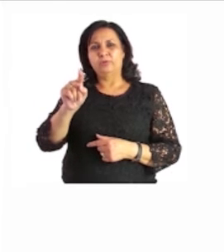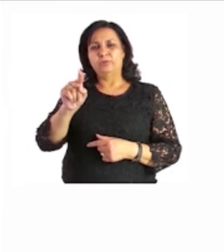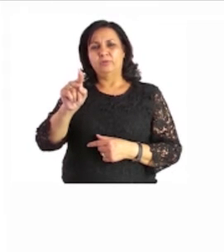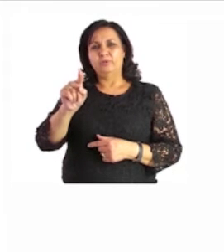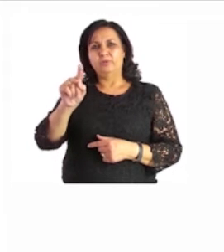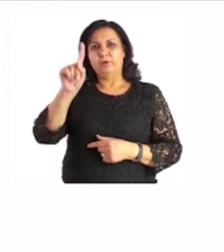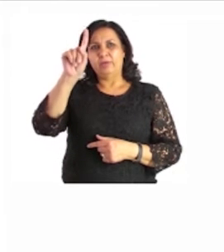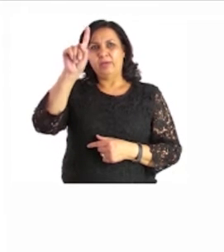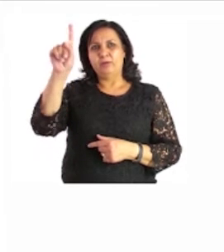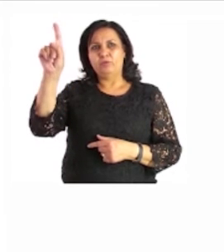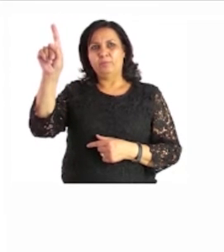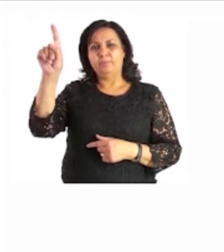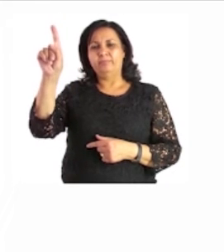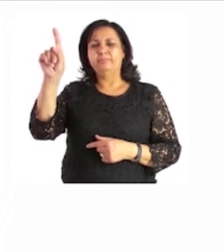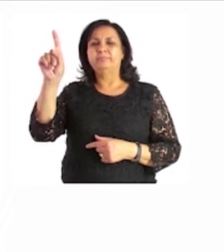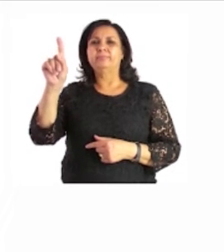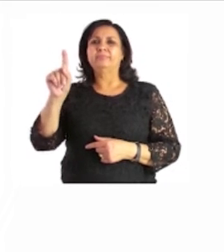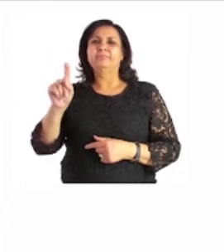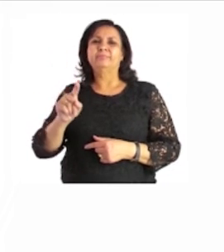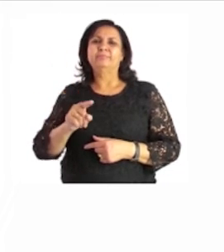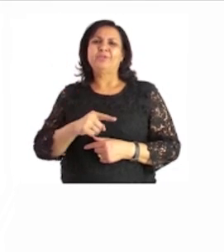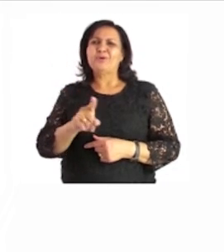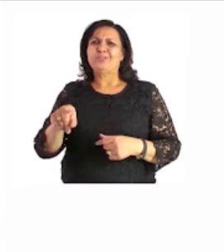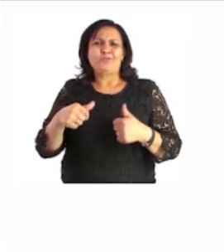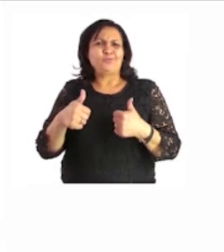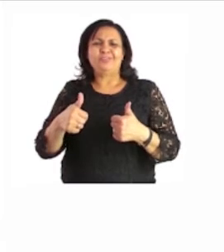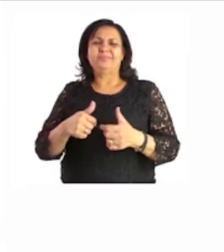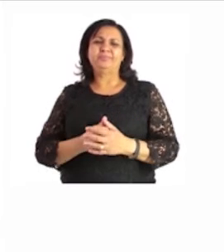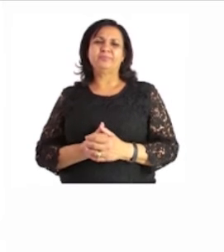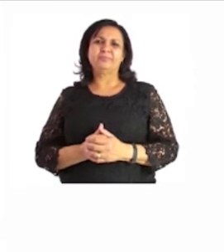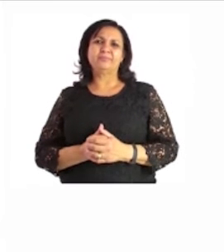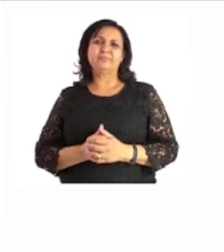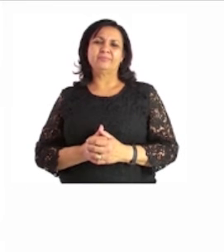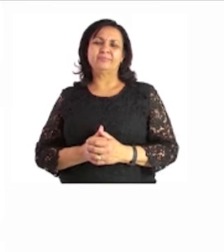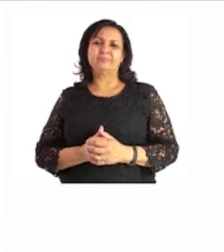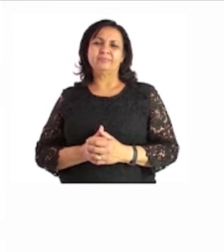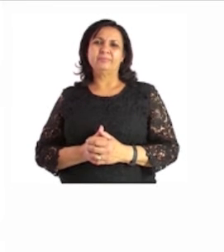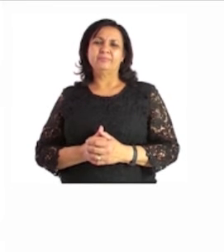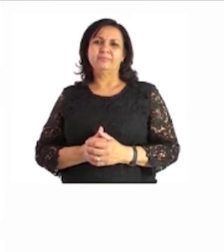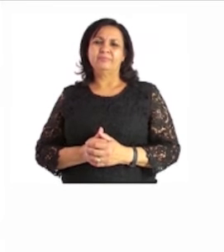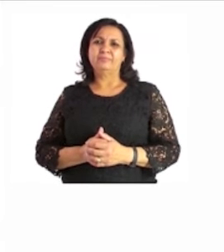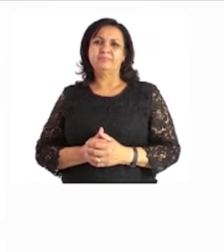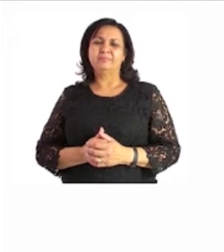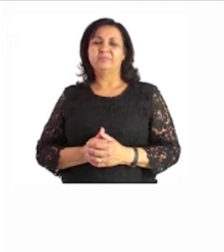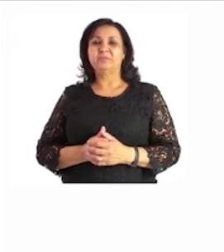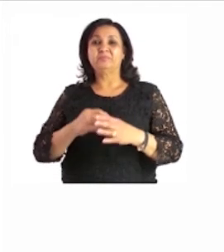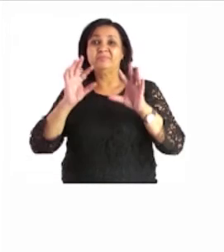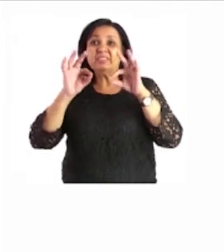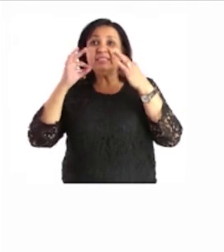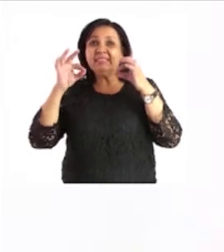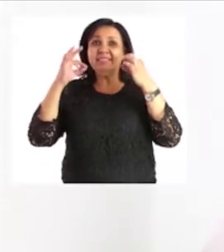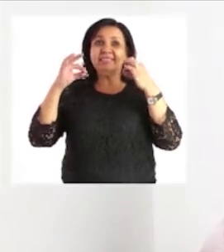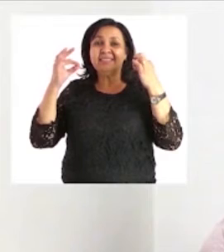line on top. You are so good. Now, we're going to sing our little rhyme